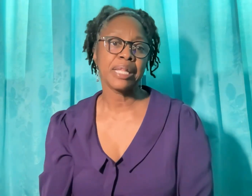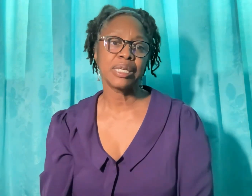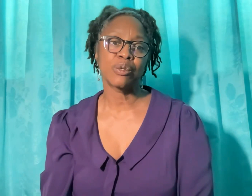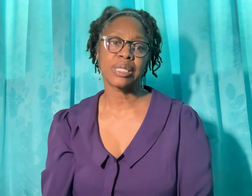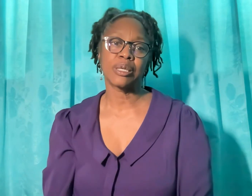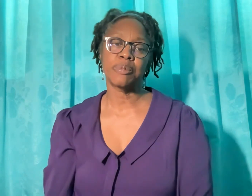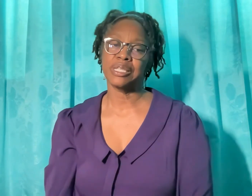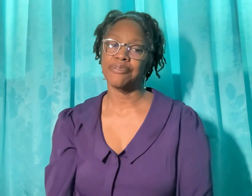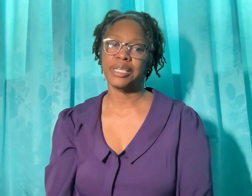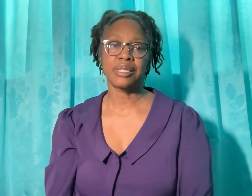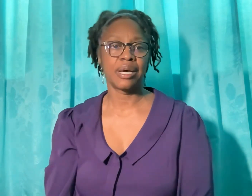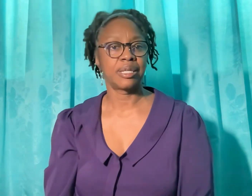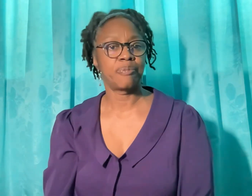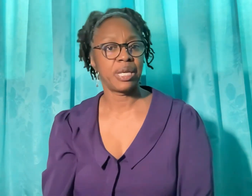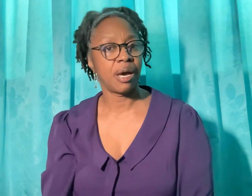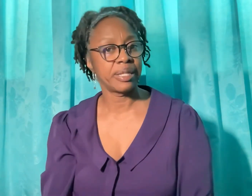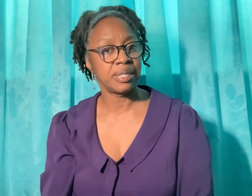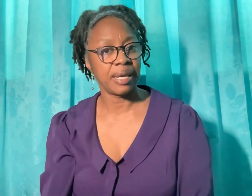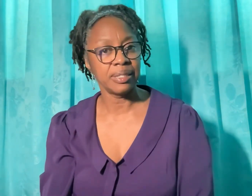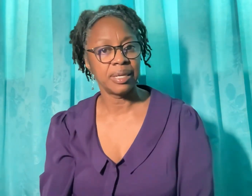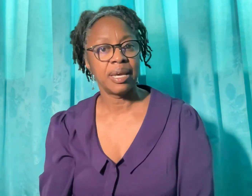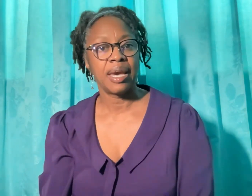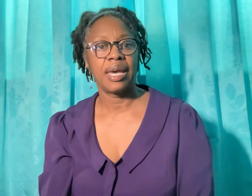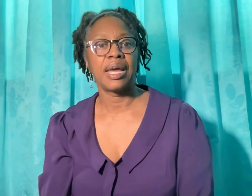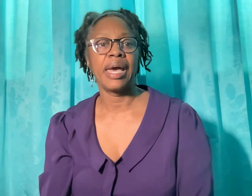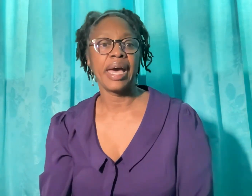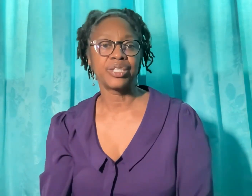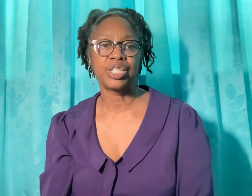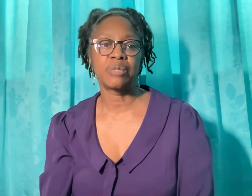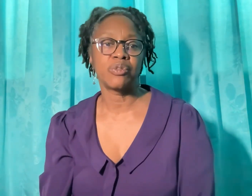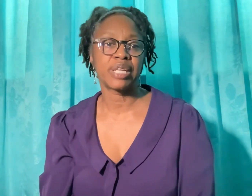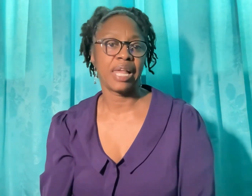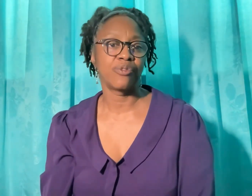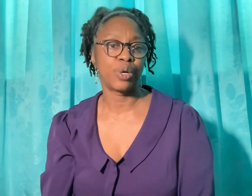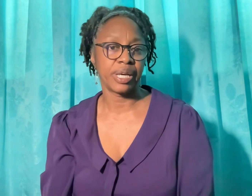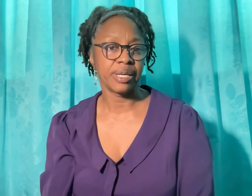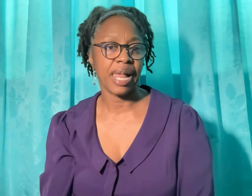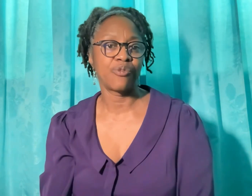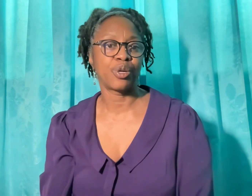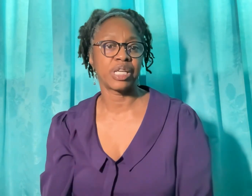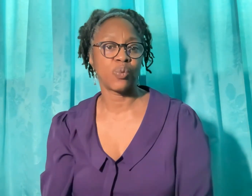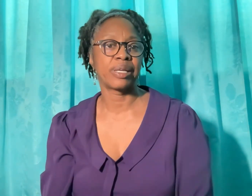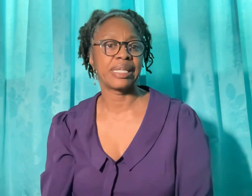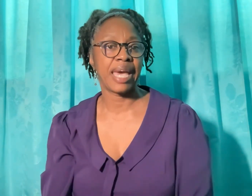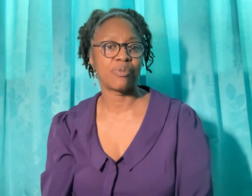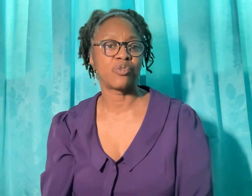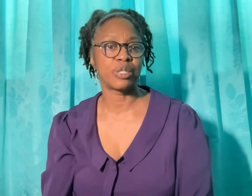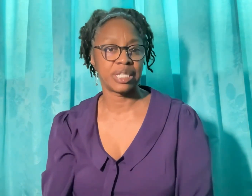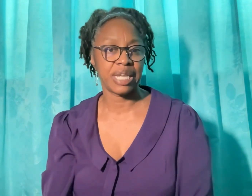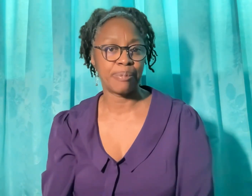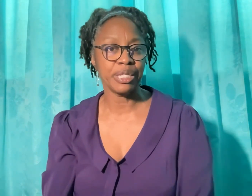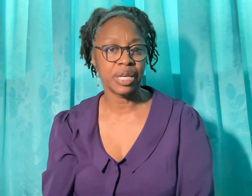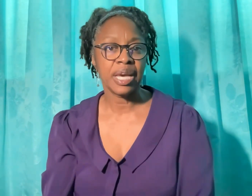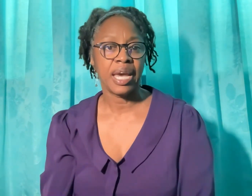that policy looks a little bit different depending on the state. And I actually just moved to California. California is where Lead K was